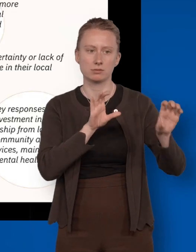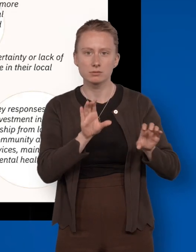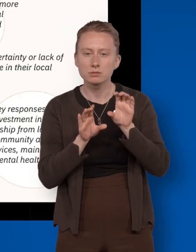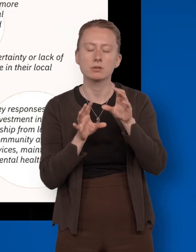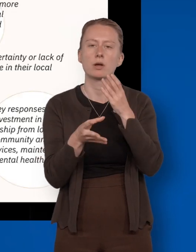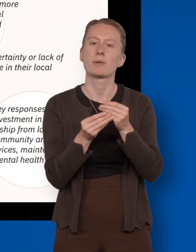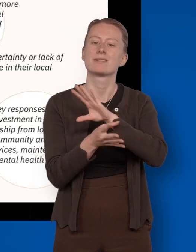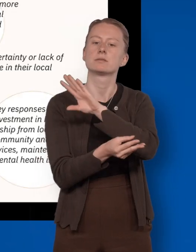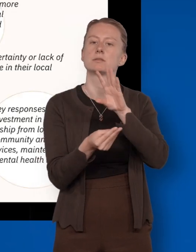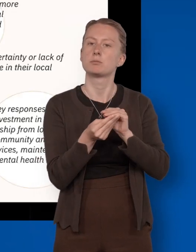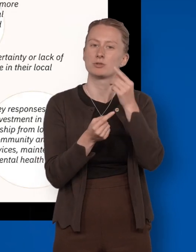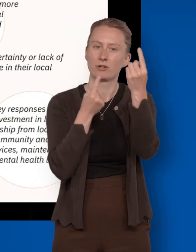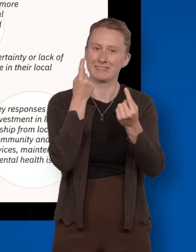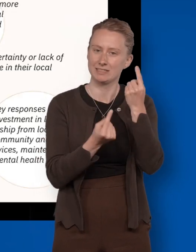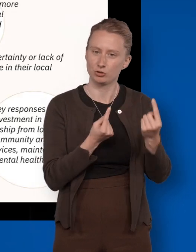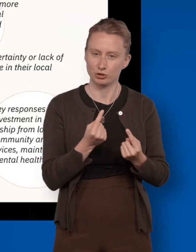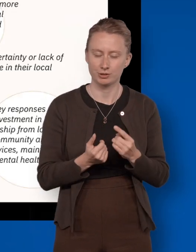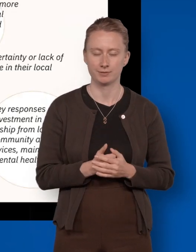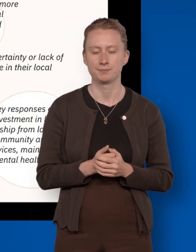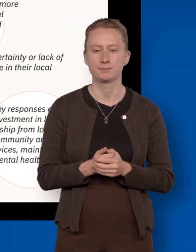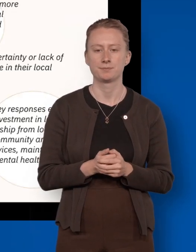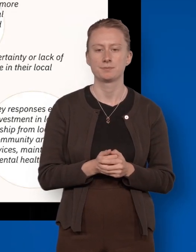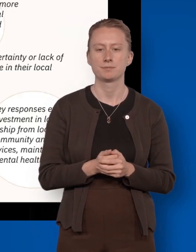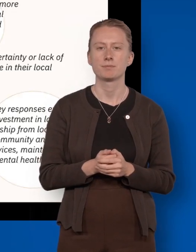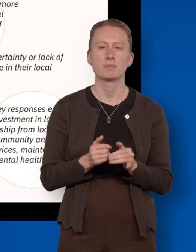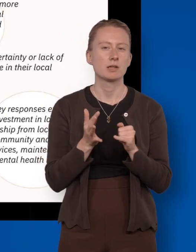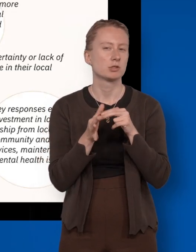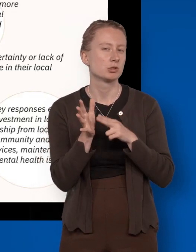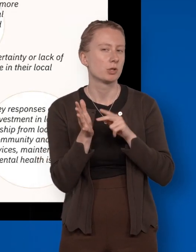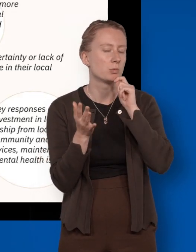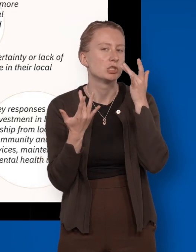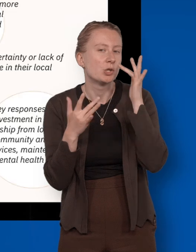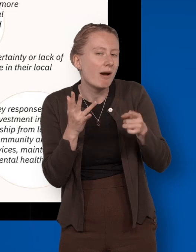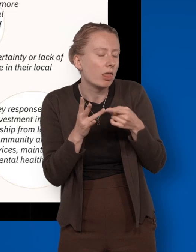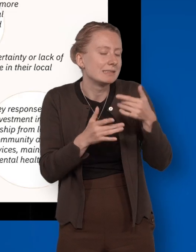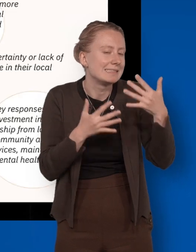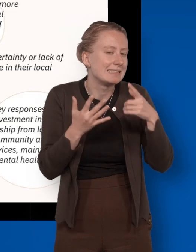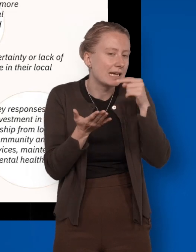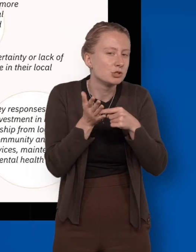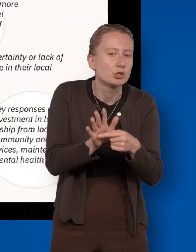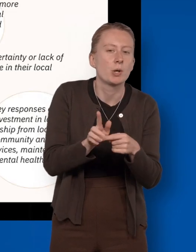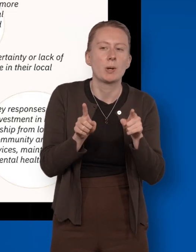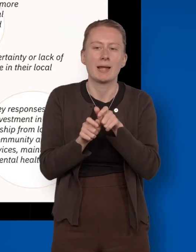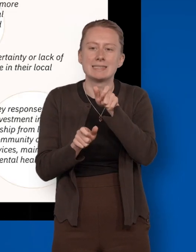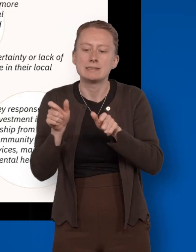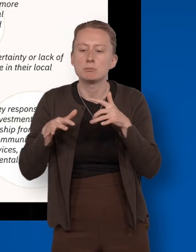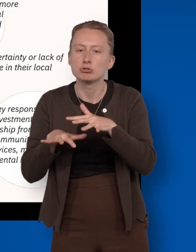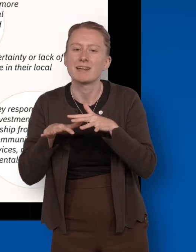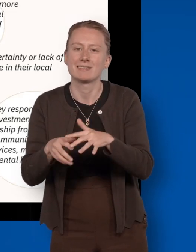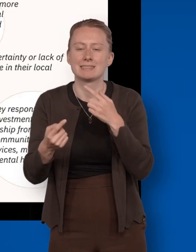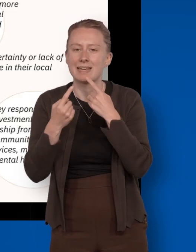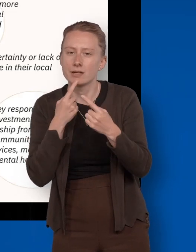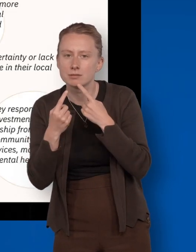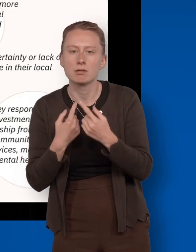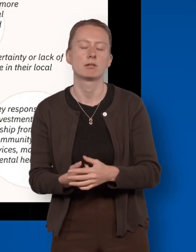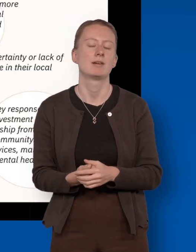each cluster. As Sean will show, there's other statistics as well. There's demographic data potentially. Of course, you can make bar charts of